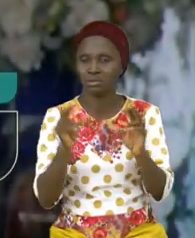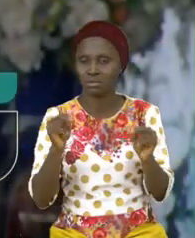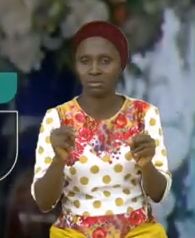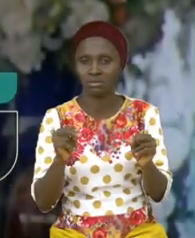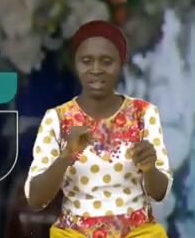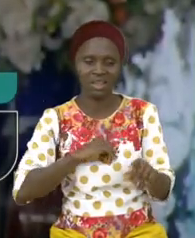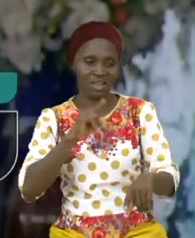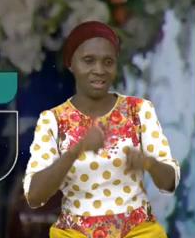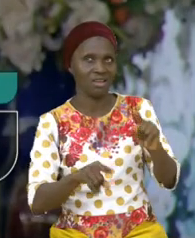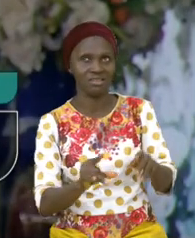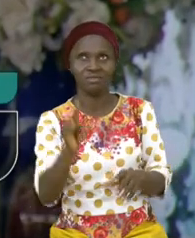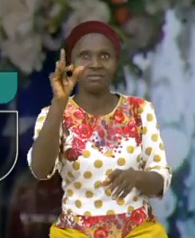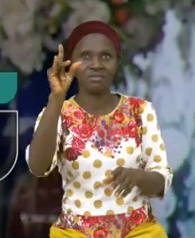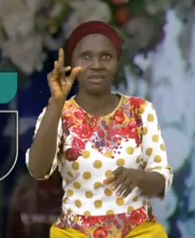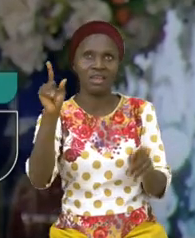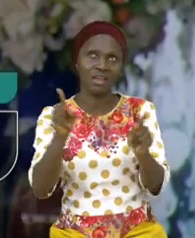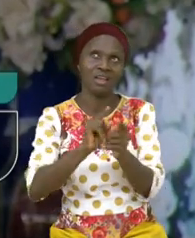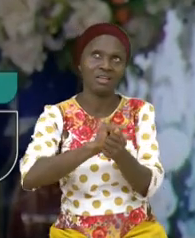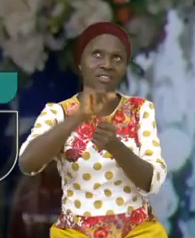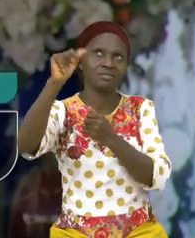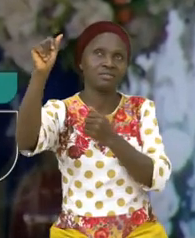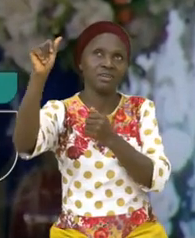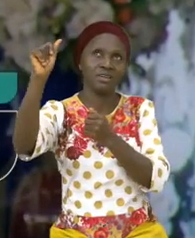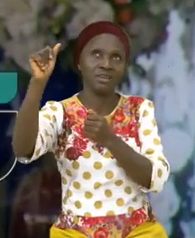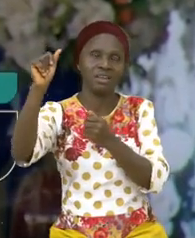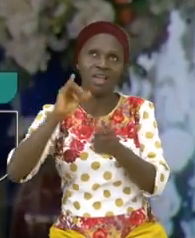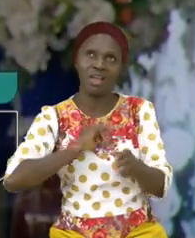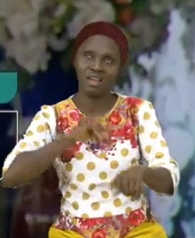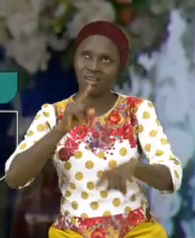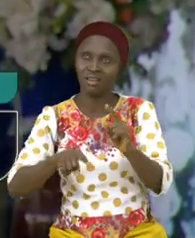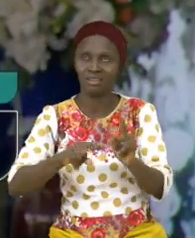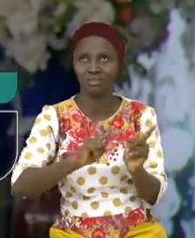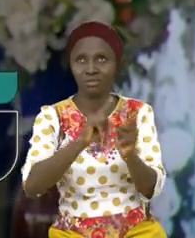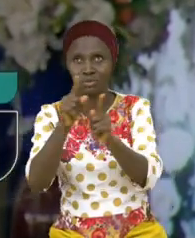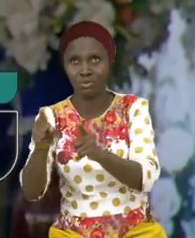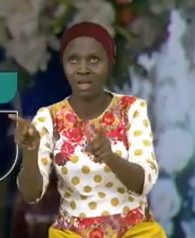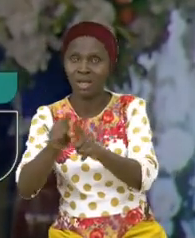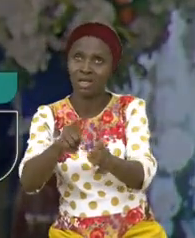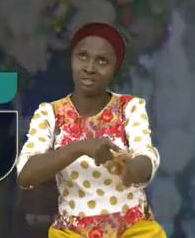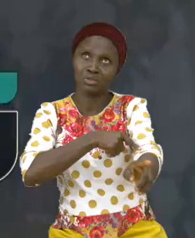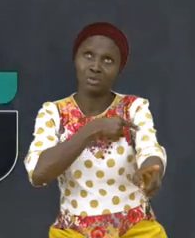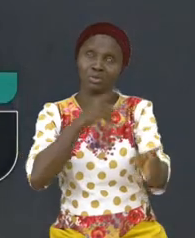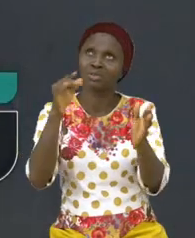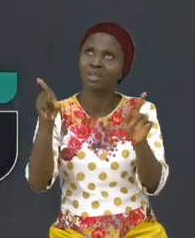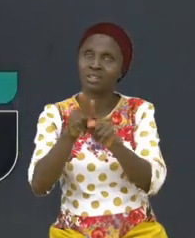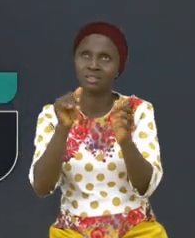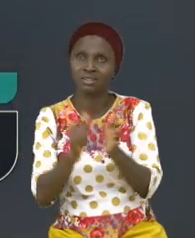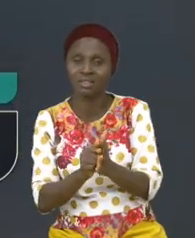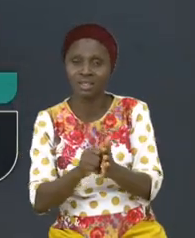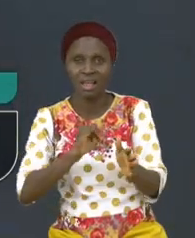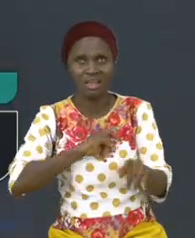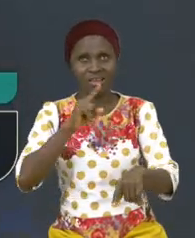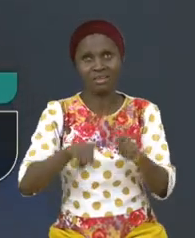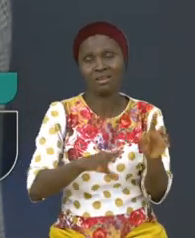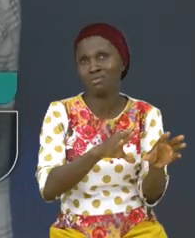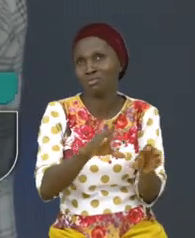I can't fly as far. I can't go as long as that. I can't